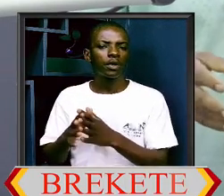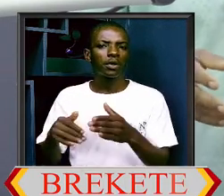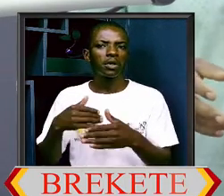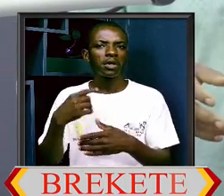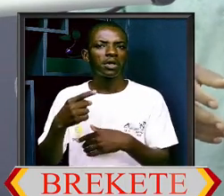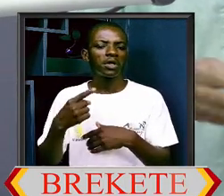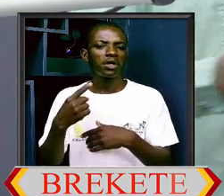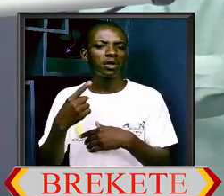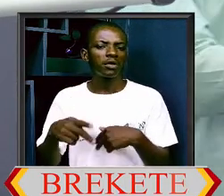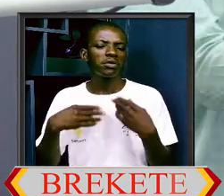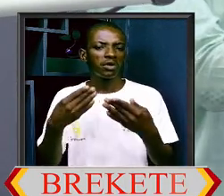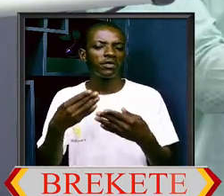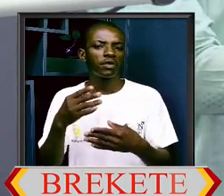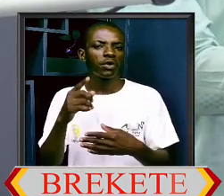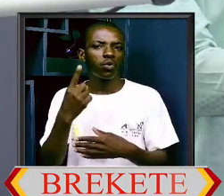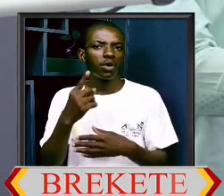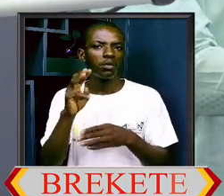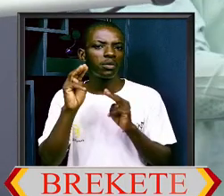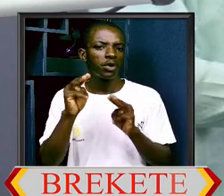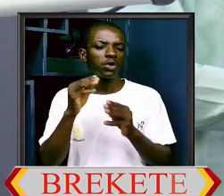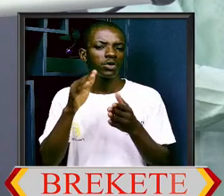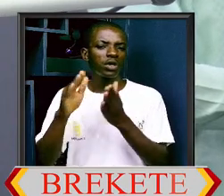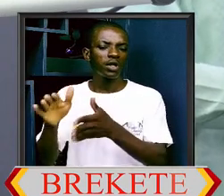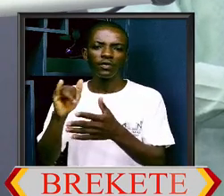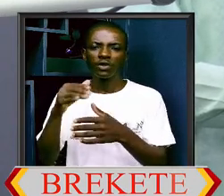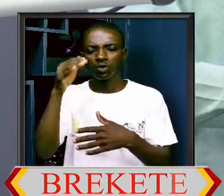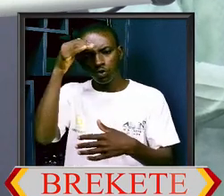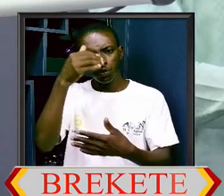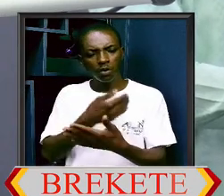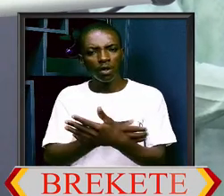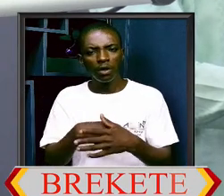give her whether 1 million 2 million she leave the